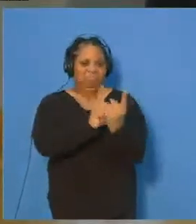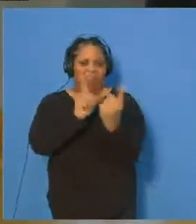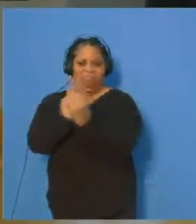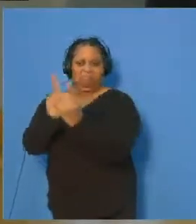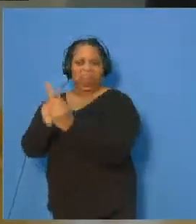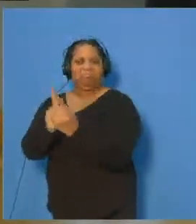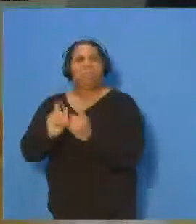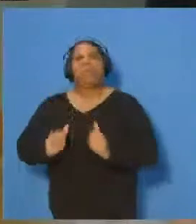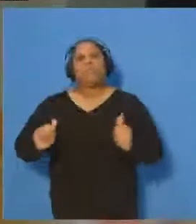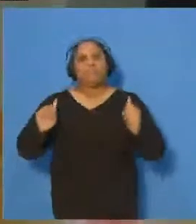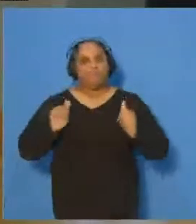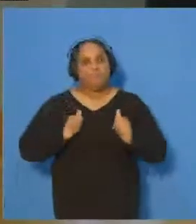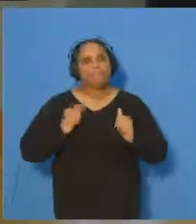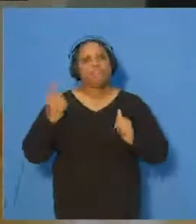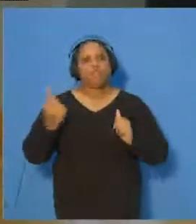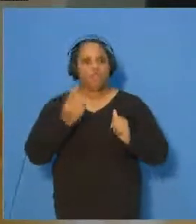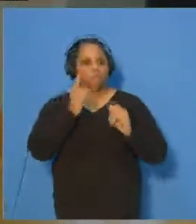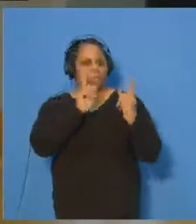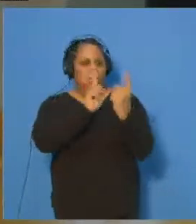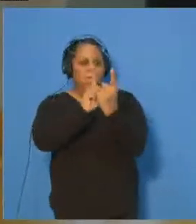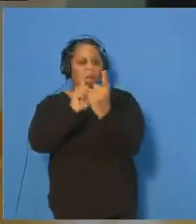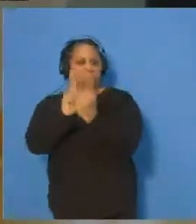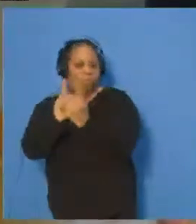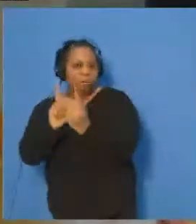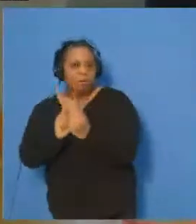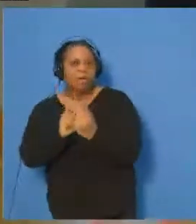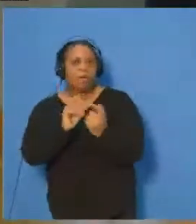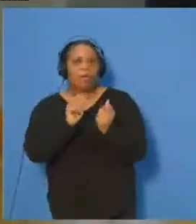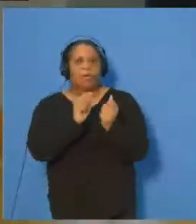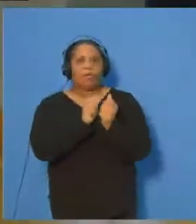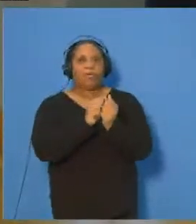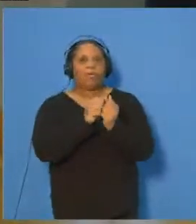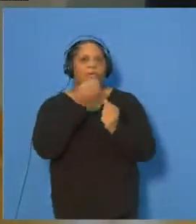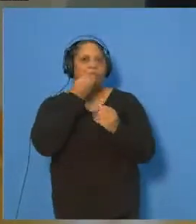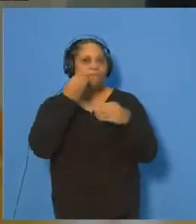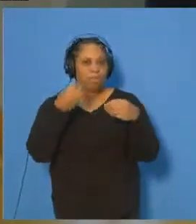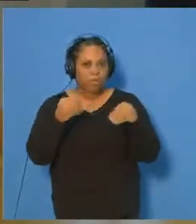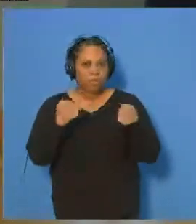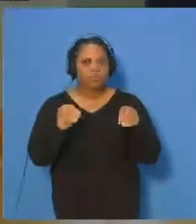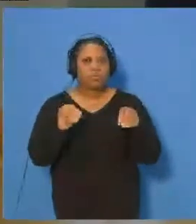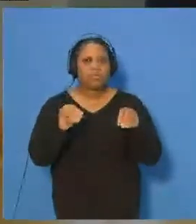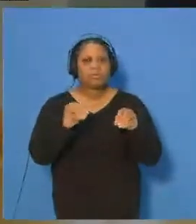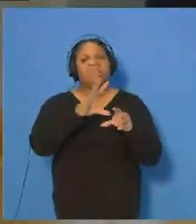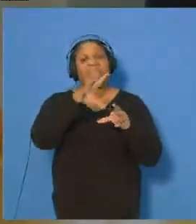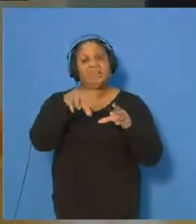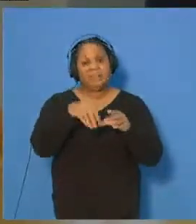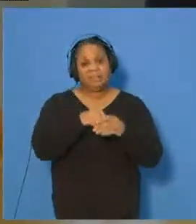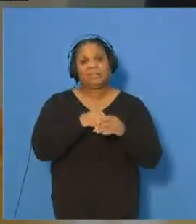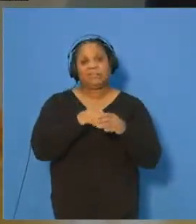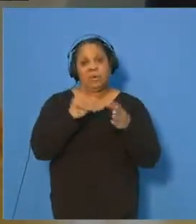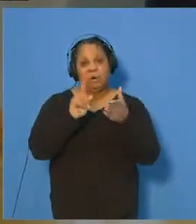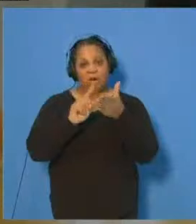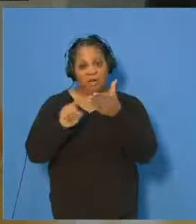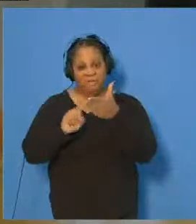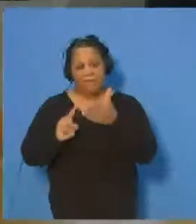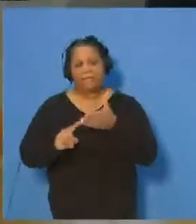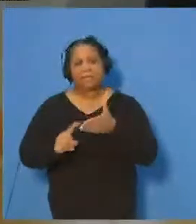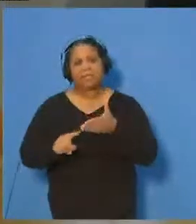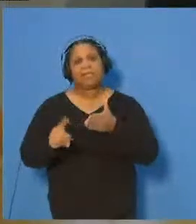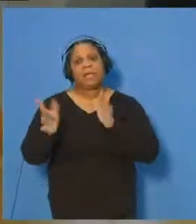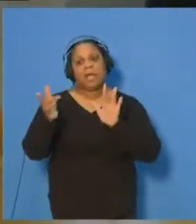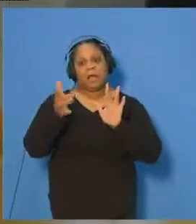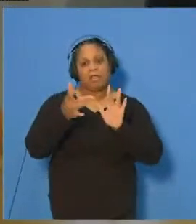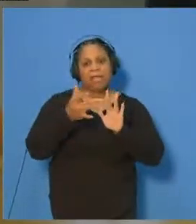example, residents, or may have only been in contact with the person at the grocery store. That's part of the case investigation, and that's part of the